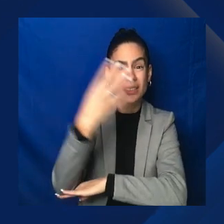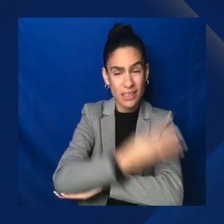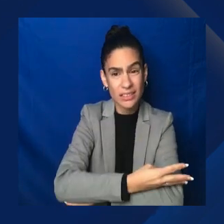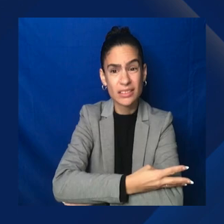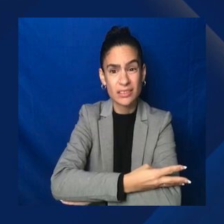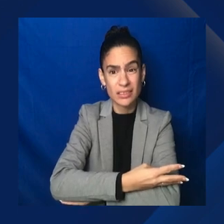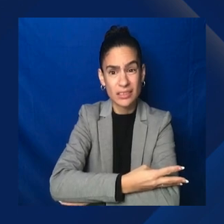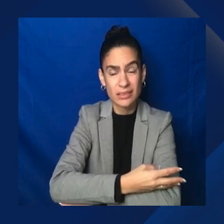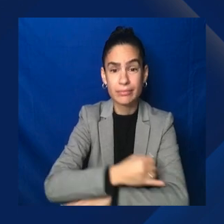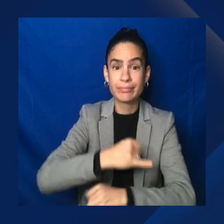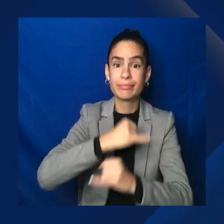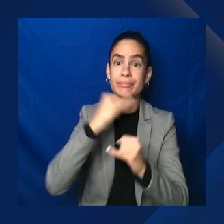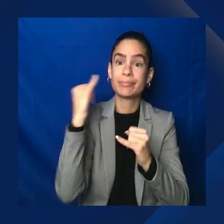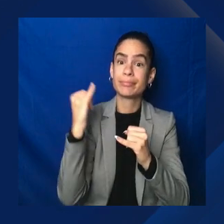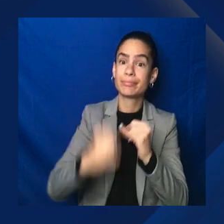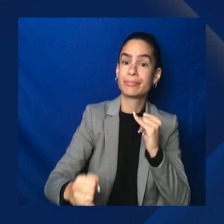dead